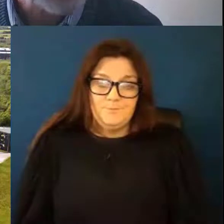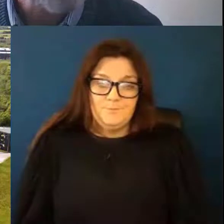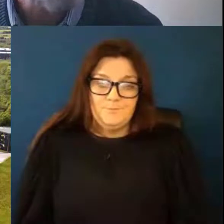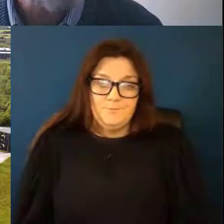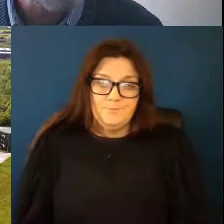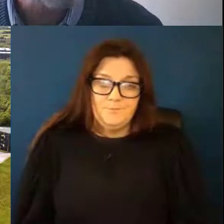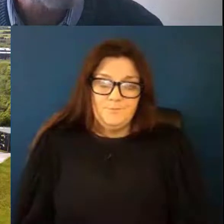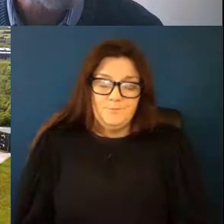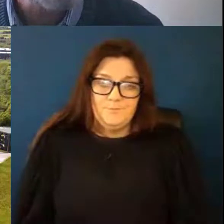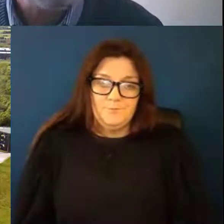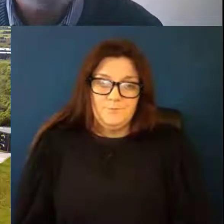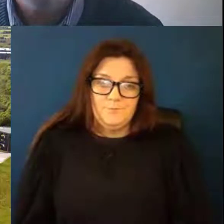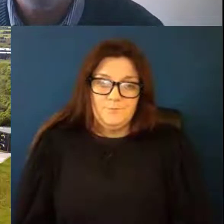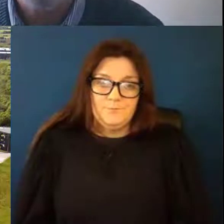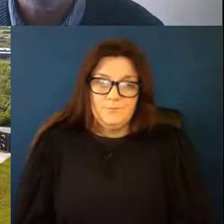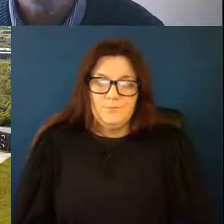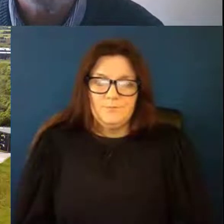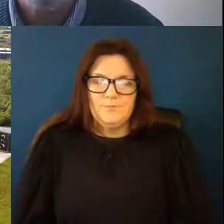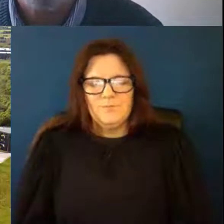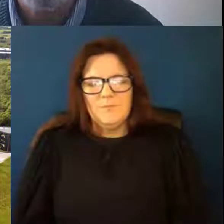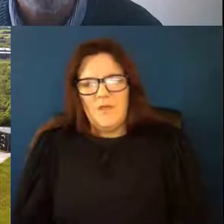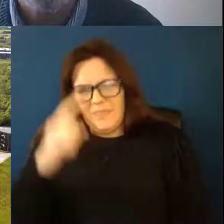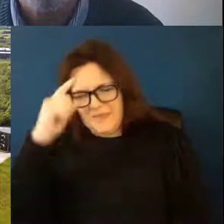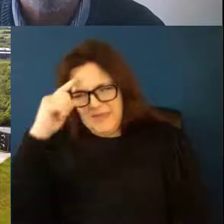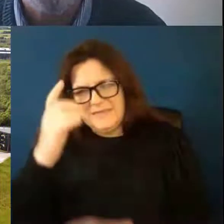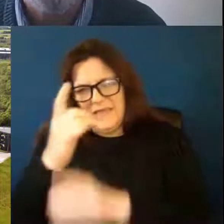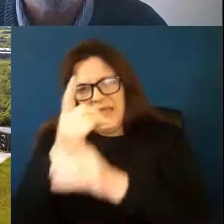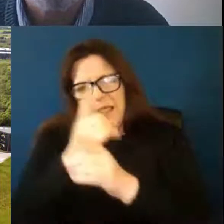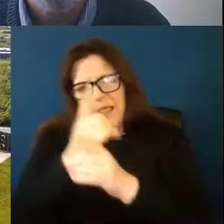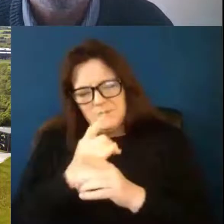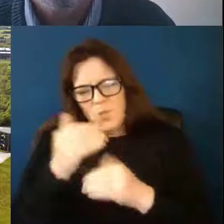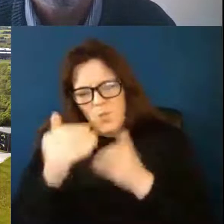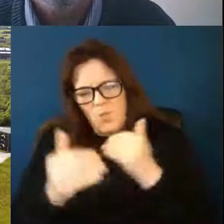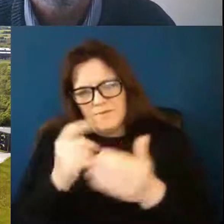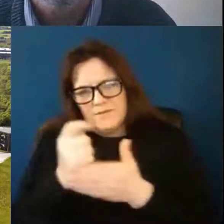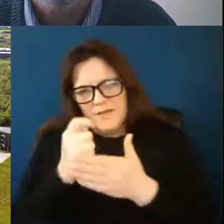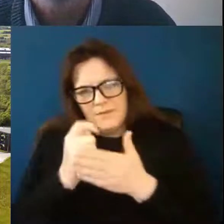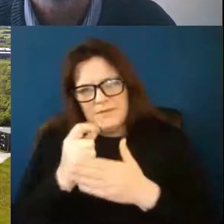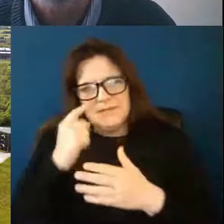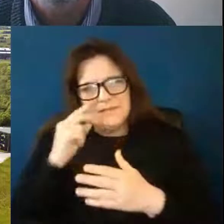think it's helpful to perhaps over time see where